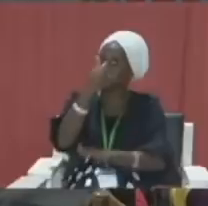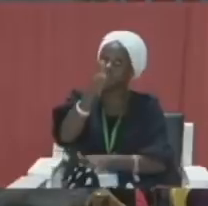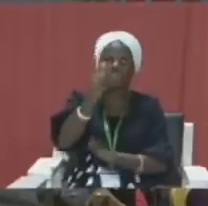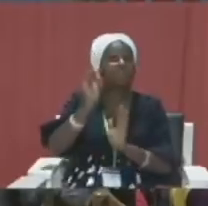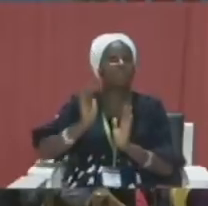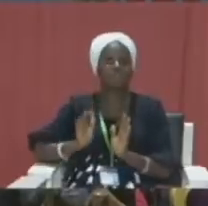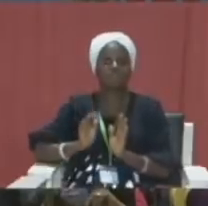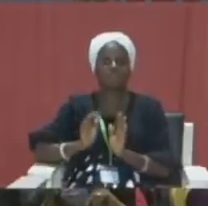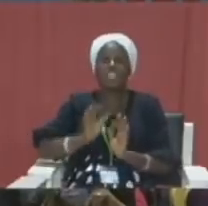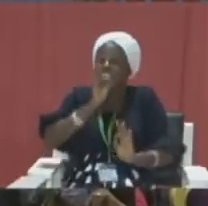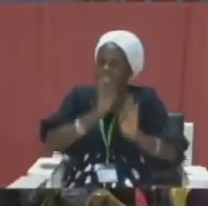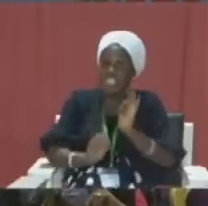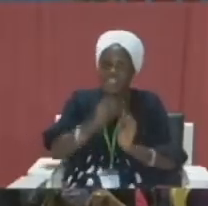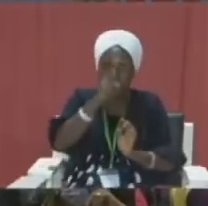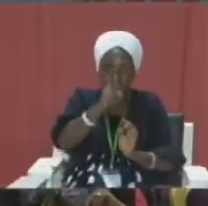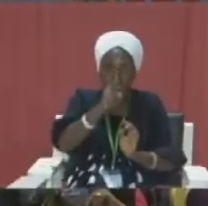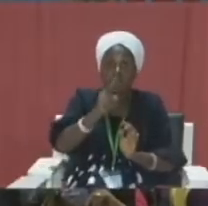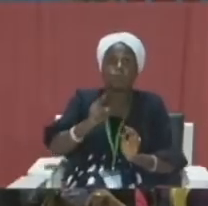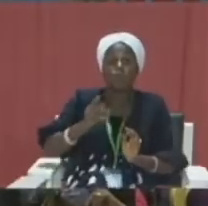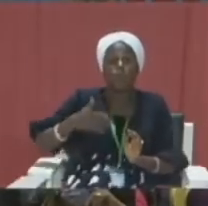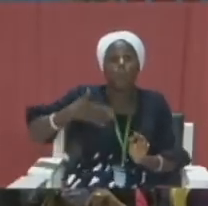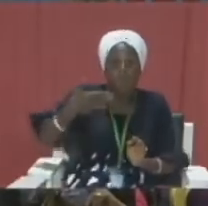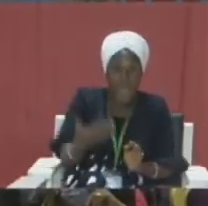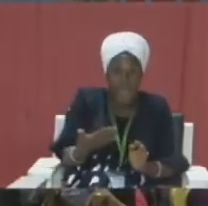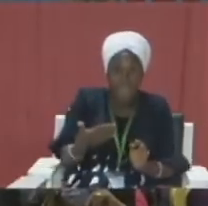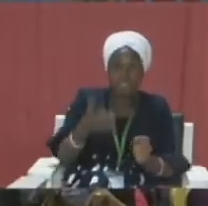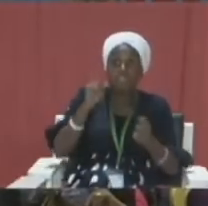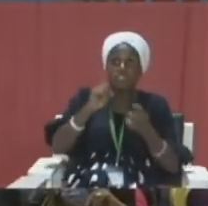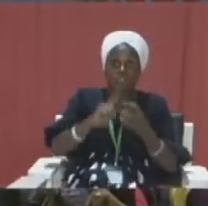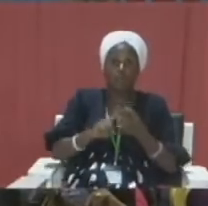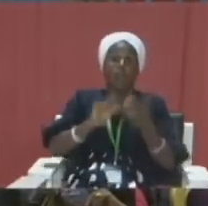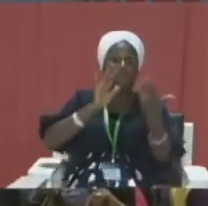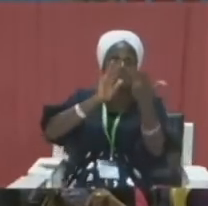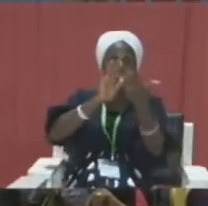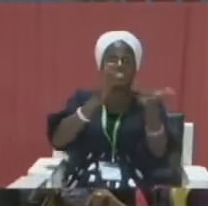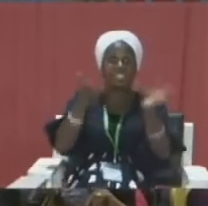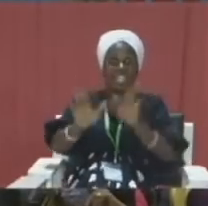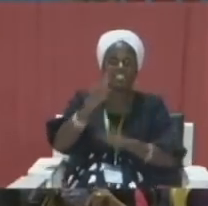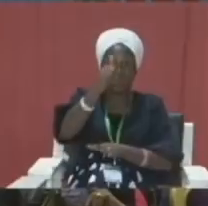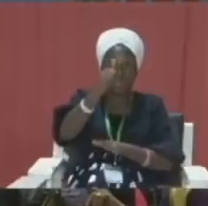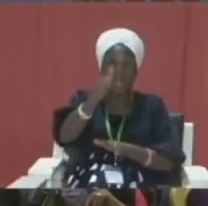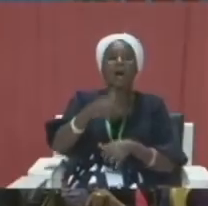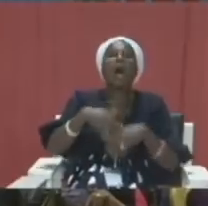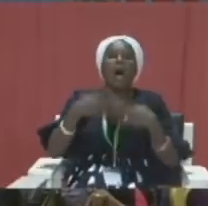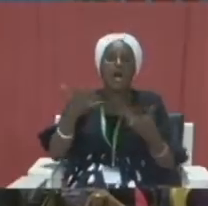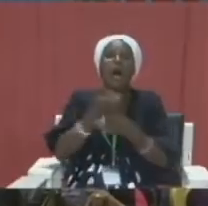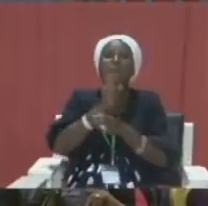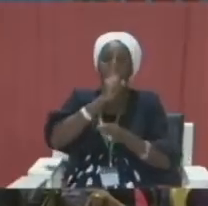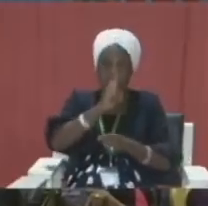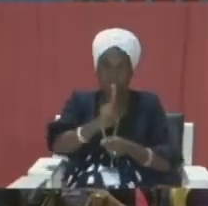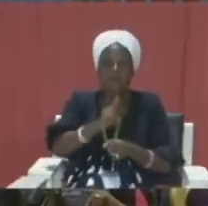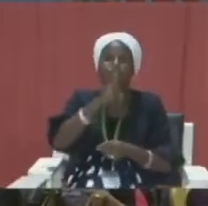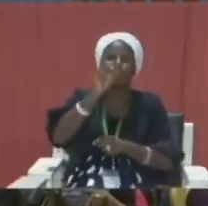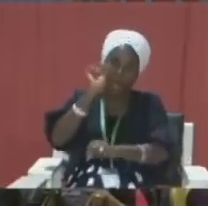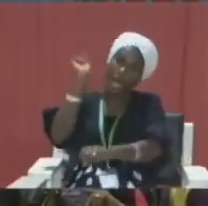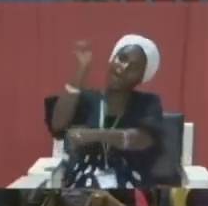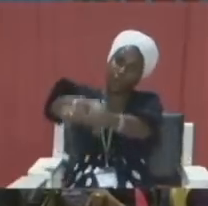If you are willing to face death by yourself, make sure you can conquer death. Otherwise, you will go into eternal flames.